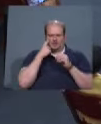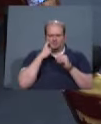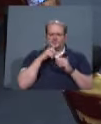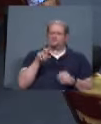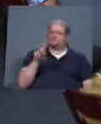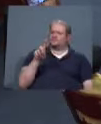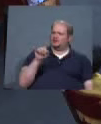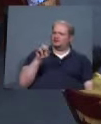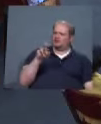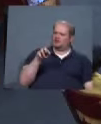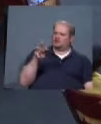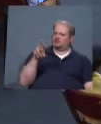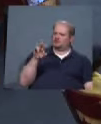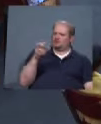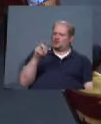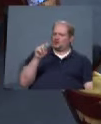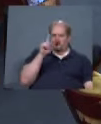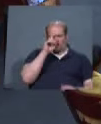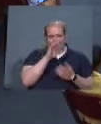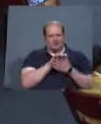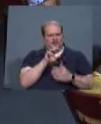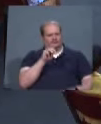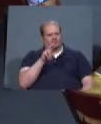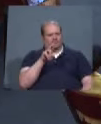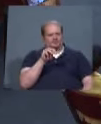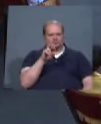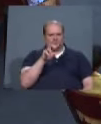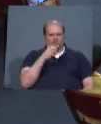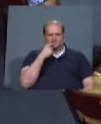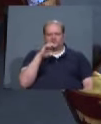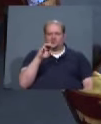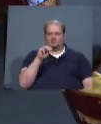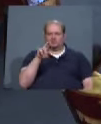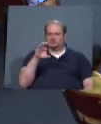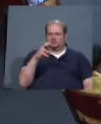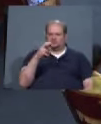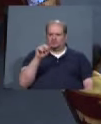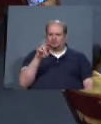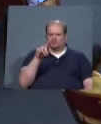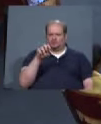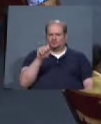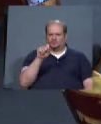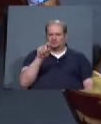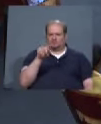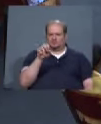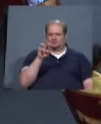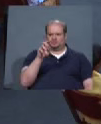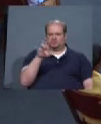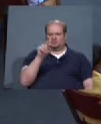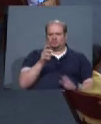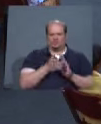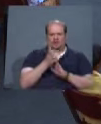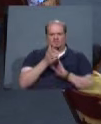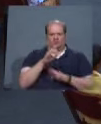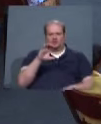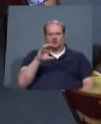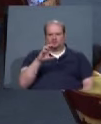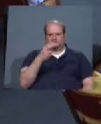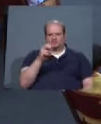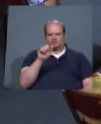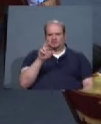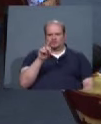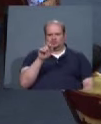Director Wright. I believe Mr. Moore said Mr. Charles Stewart operates the charter school. Director